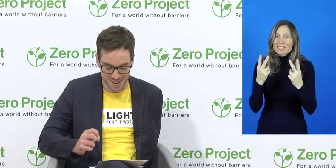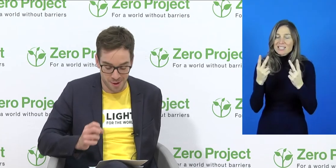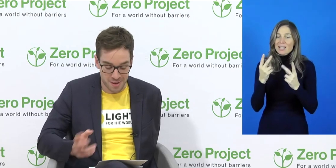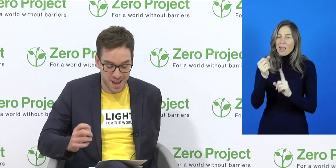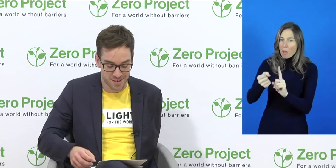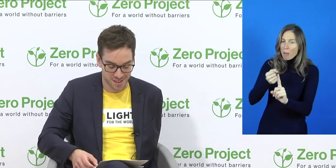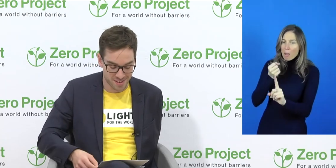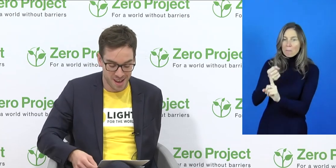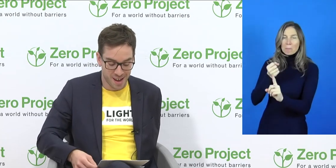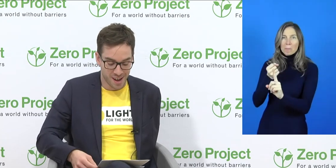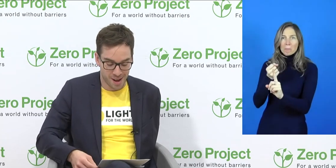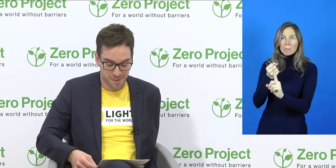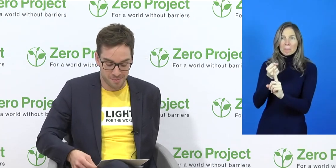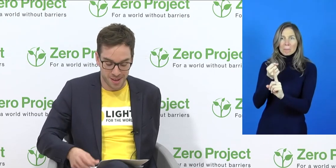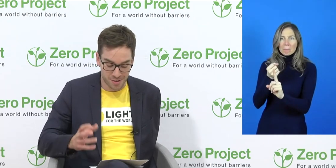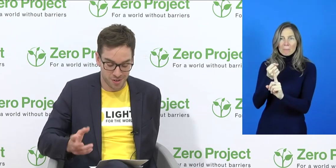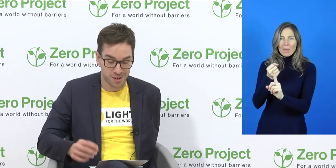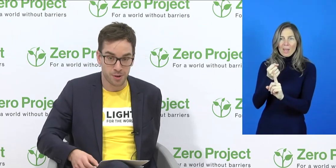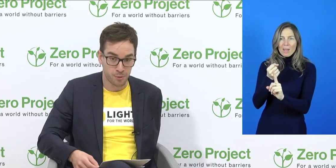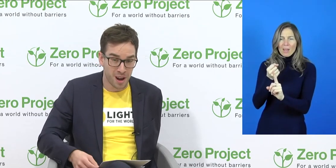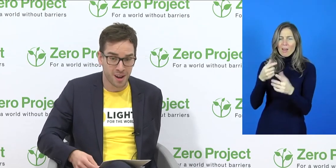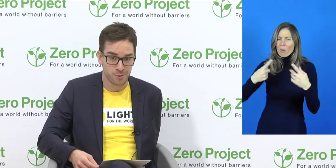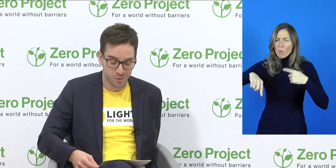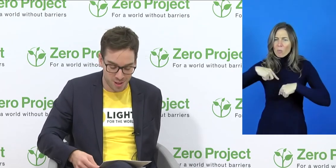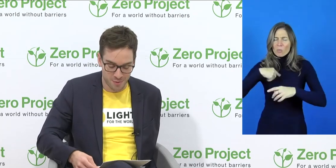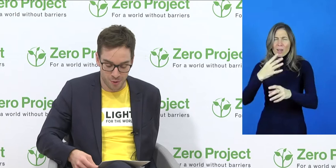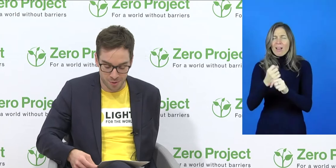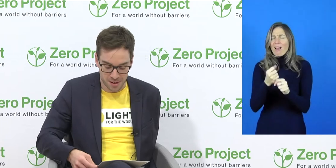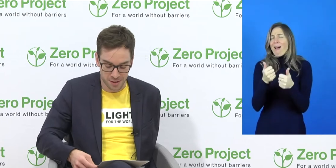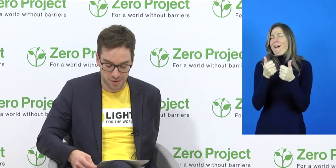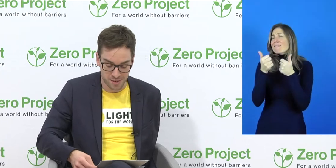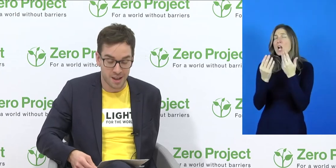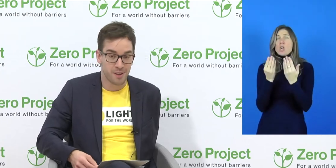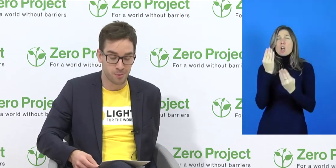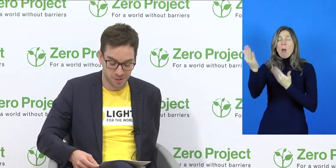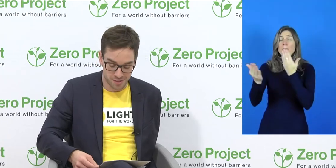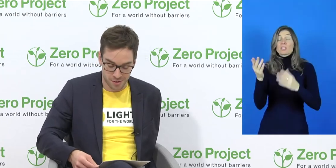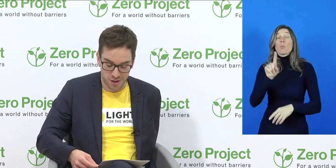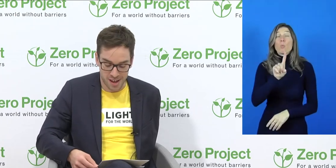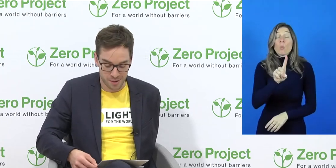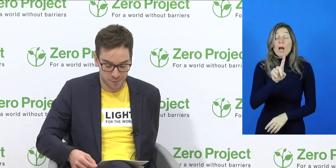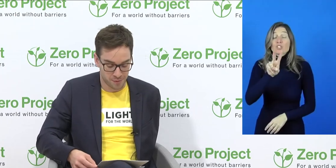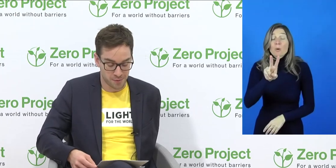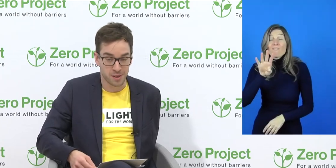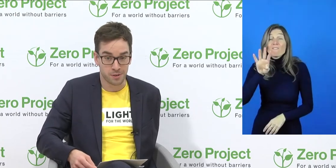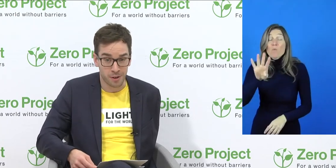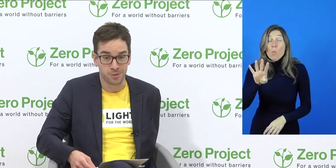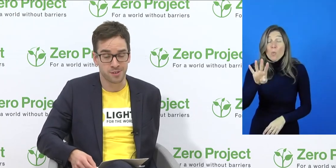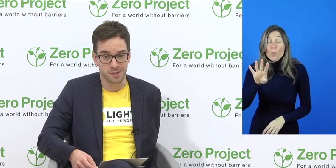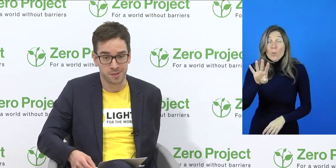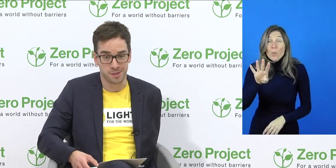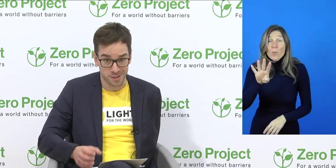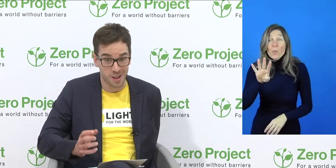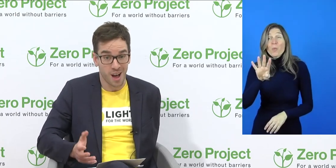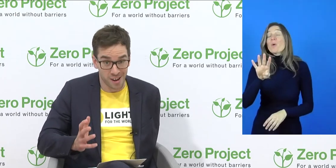enormous nominations each year, 124 nominations from just shy of 50 countries